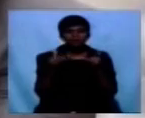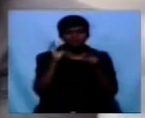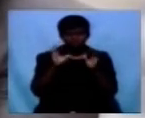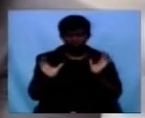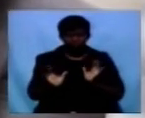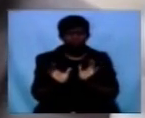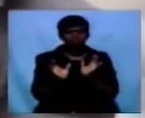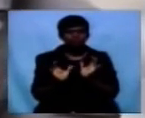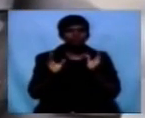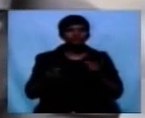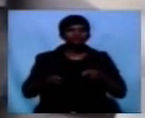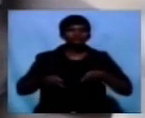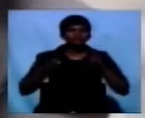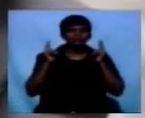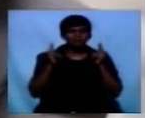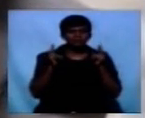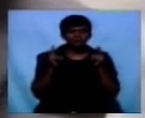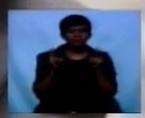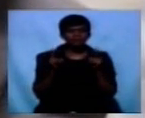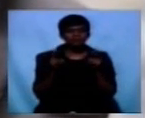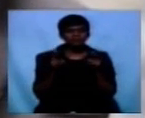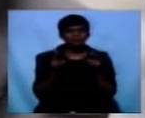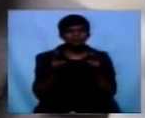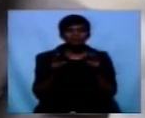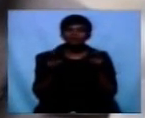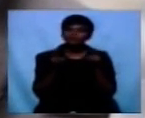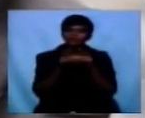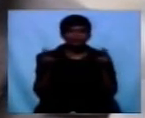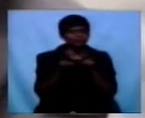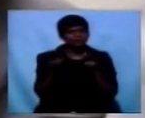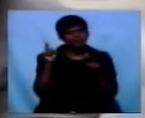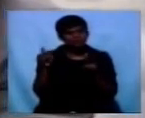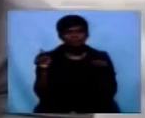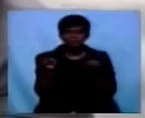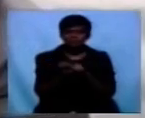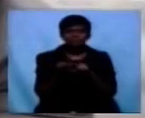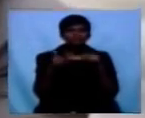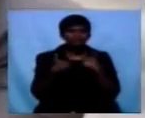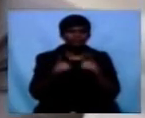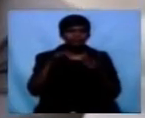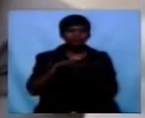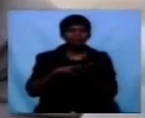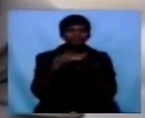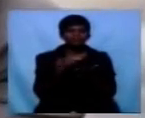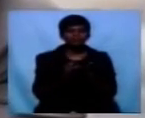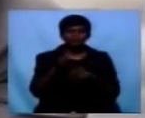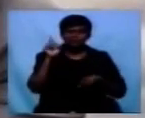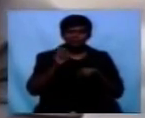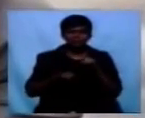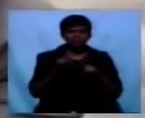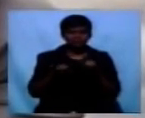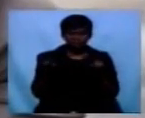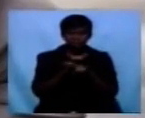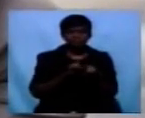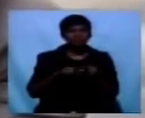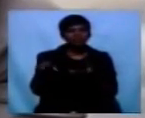high. And that thought is very sound. And there is impeccable evidence that we cannot, then we shall distort